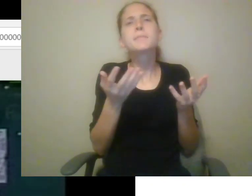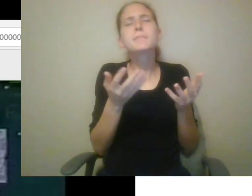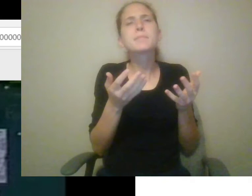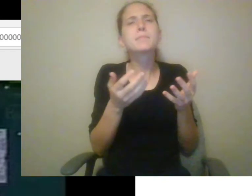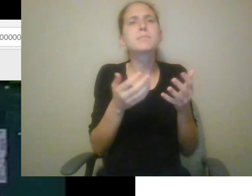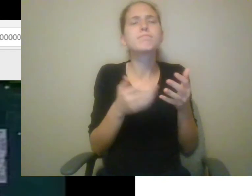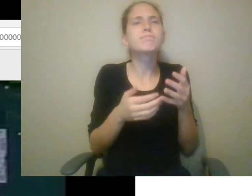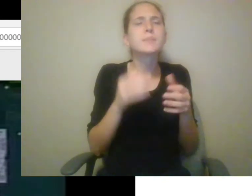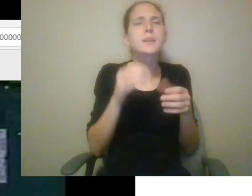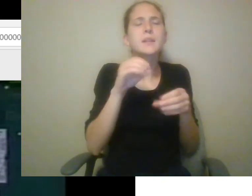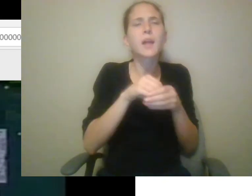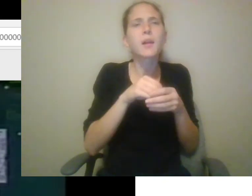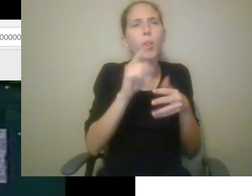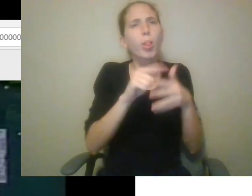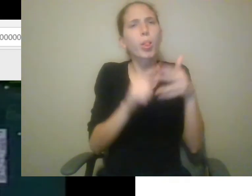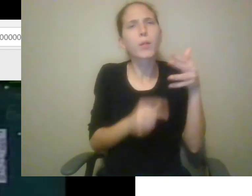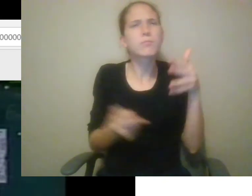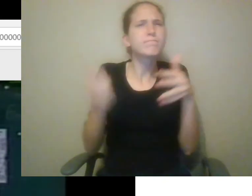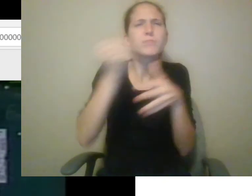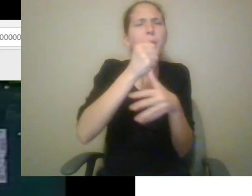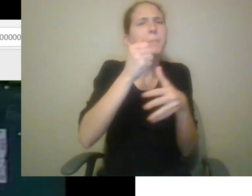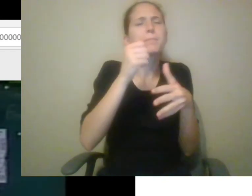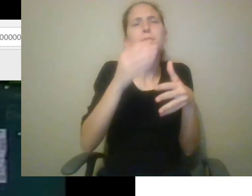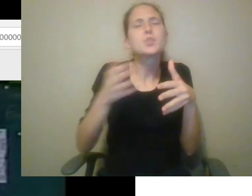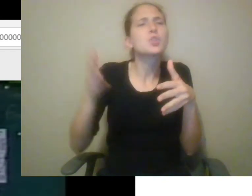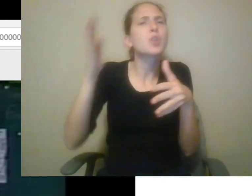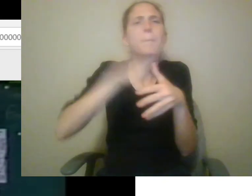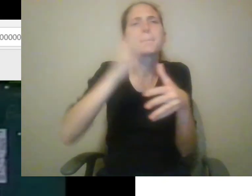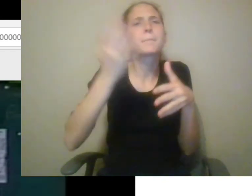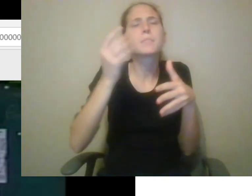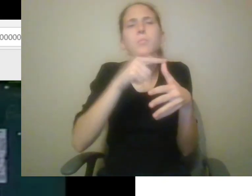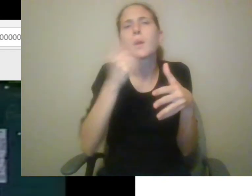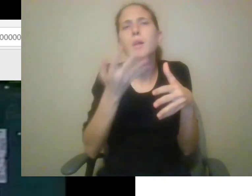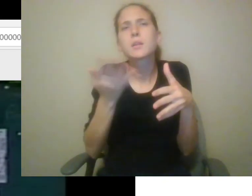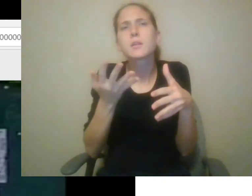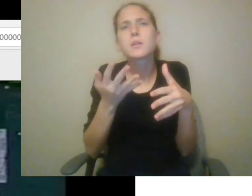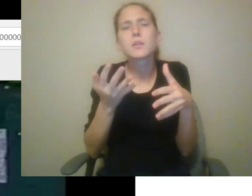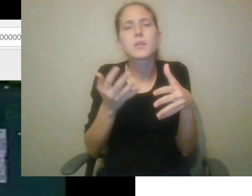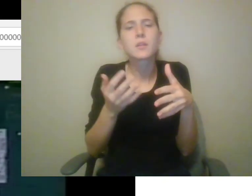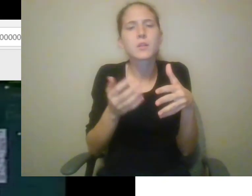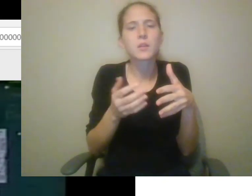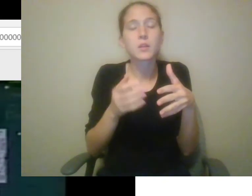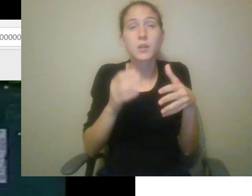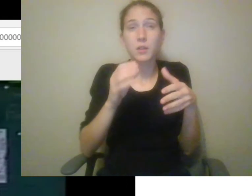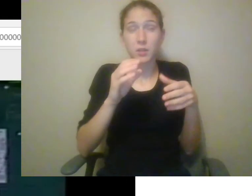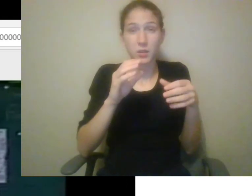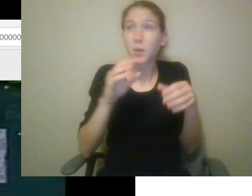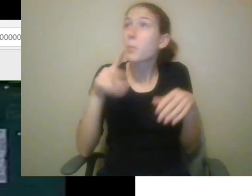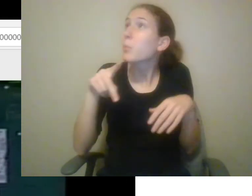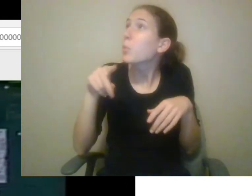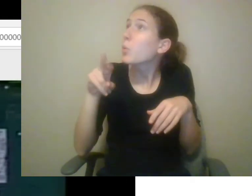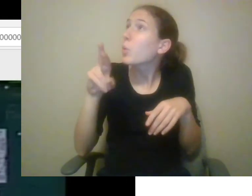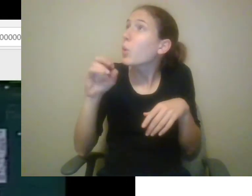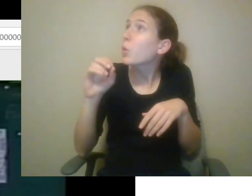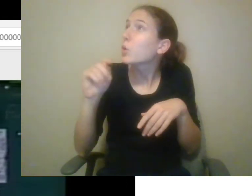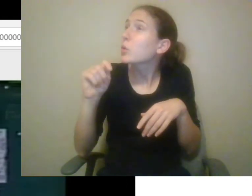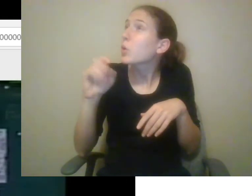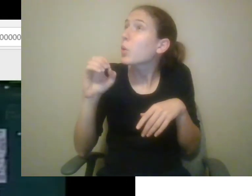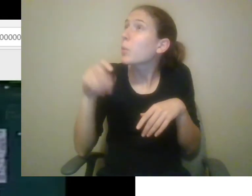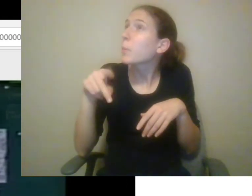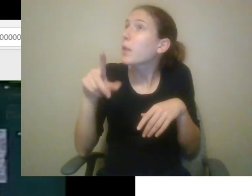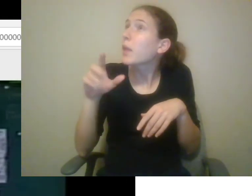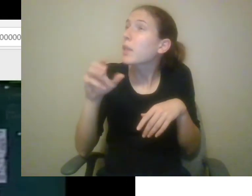inside that egg? No, what's the main chemical inside the egg? Now, what's the main chemical protoplasm?